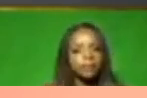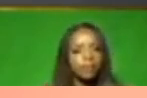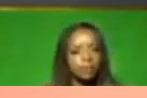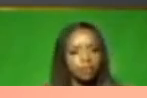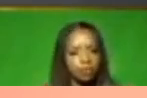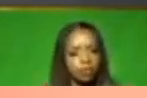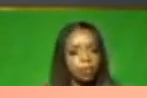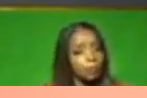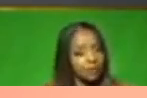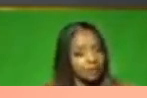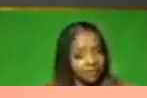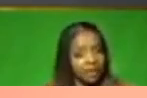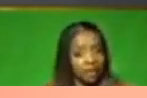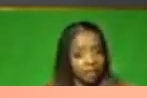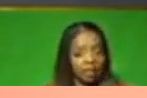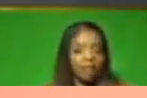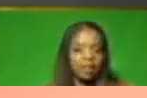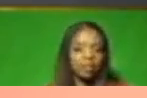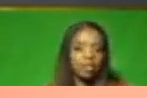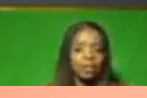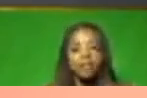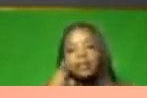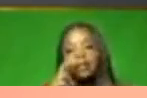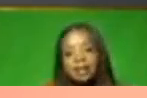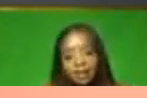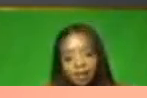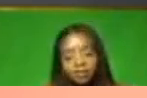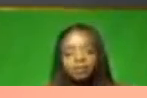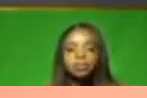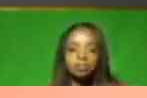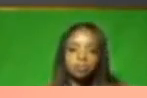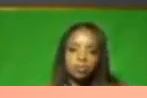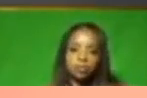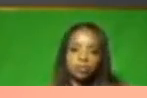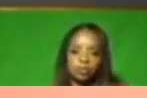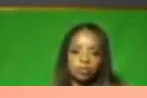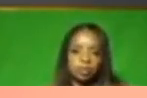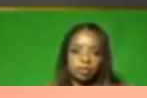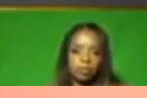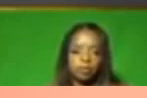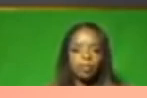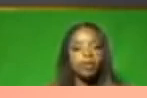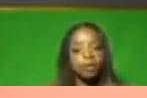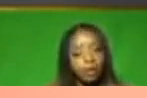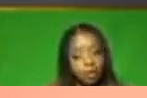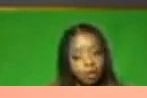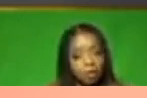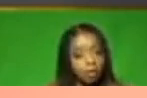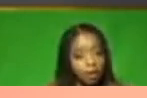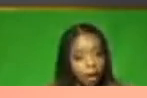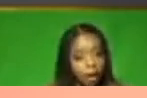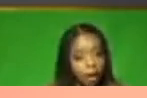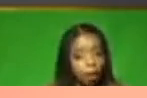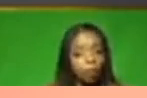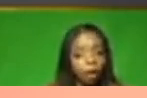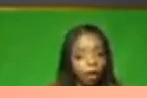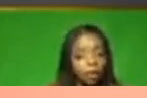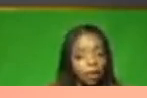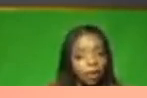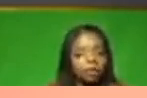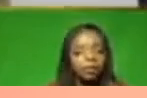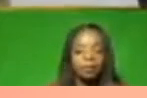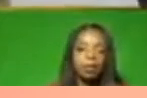needs, the reforms that are already underway will provide a significant boost to